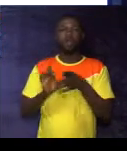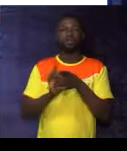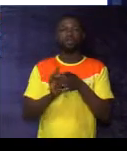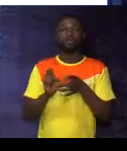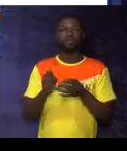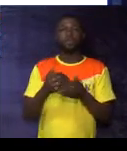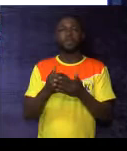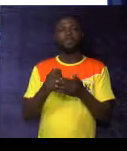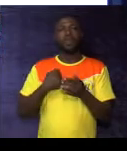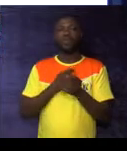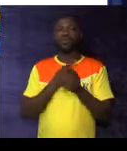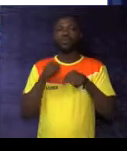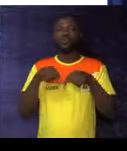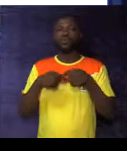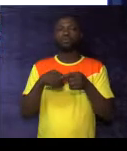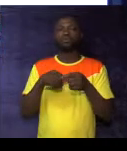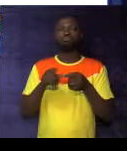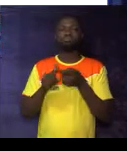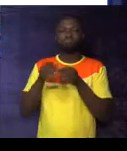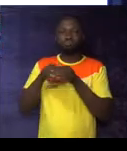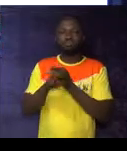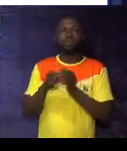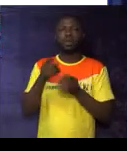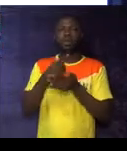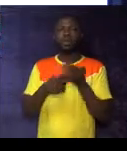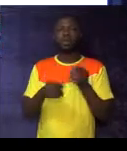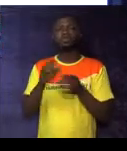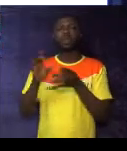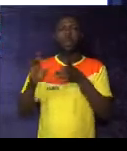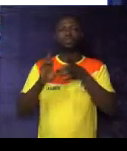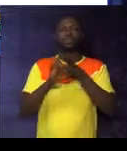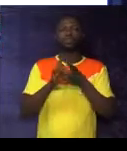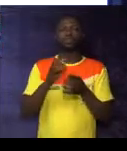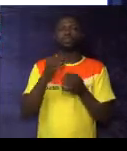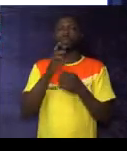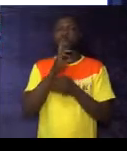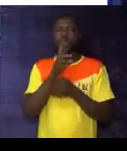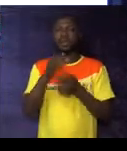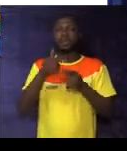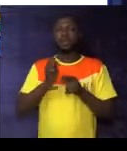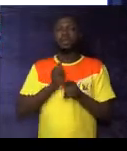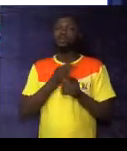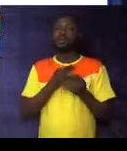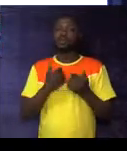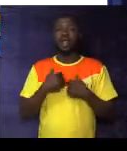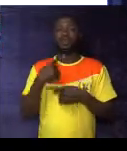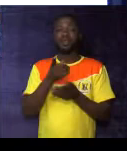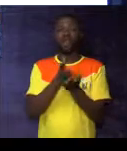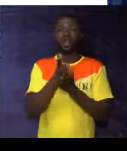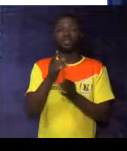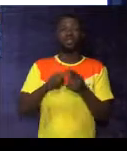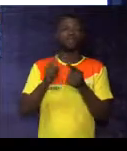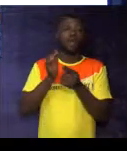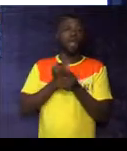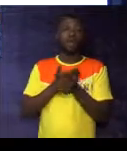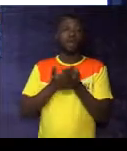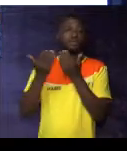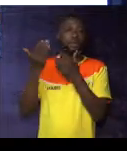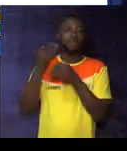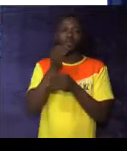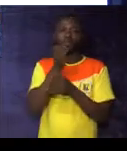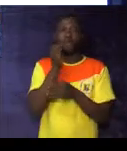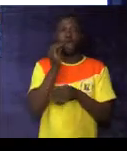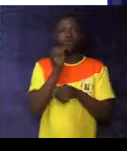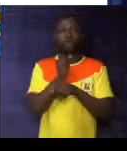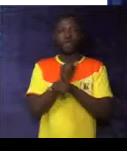CONJUNCTIONS, conjunctions. But before we go to look at what conjunctions are, let's have the correction to our